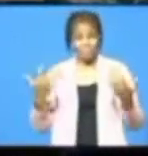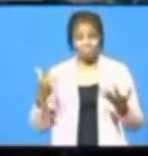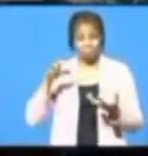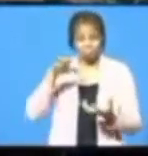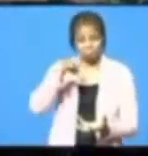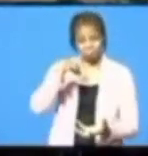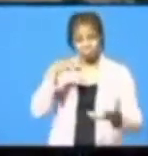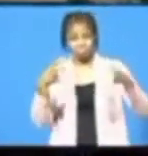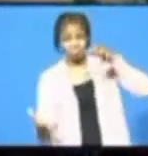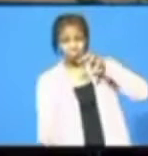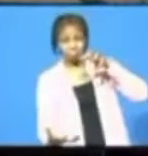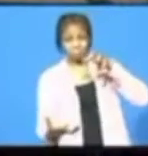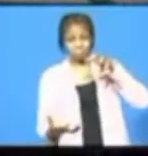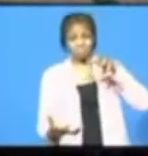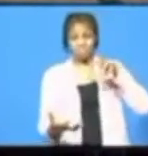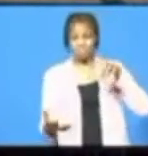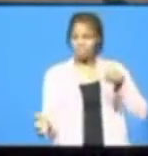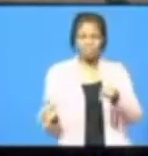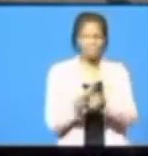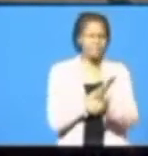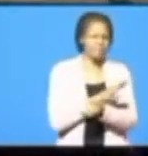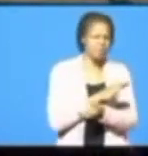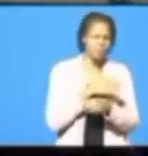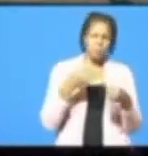that is filled with poison.